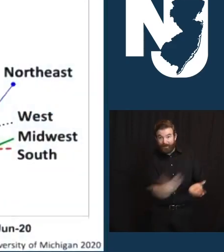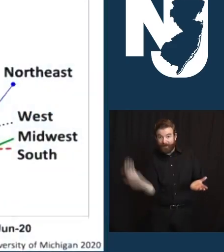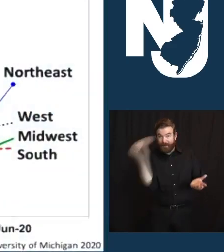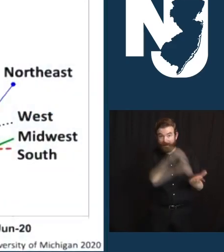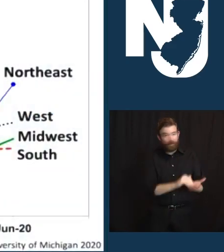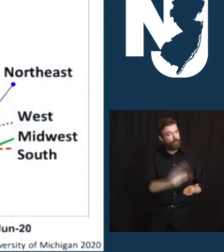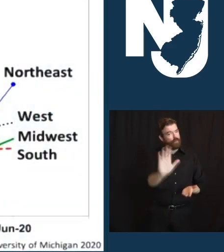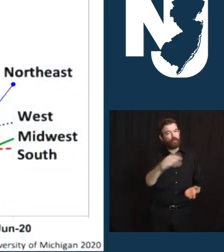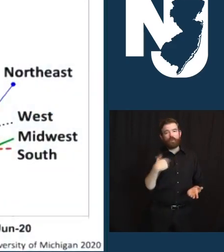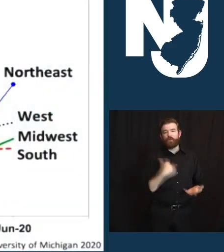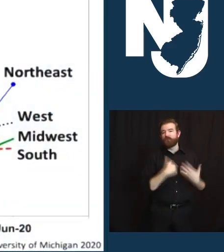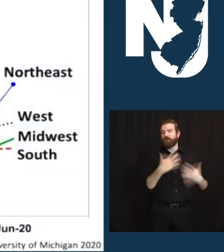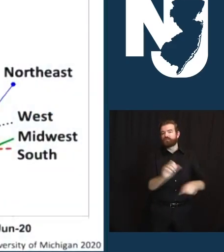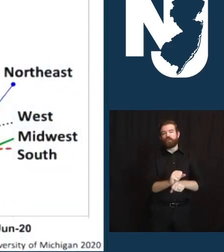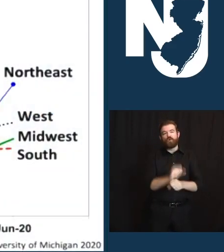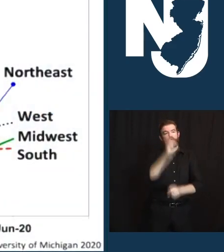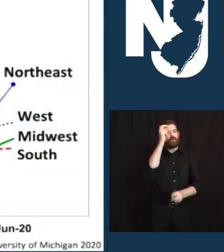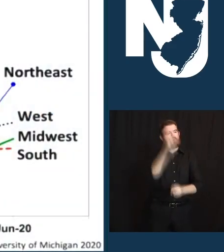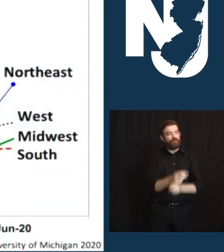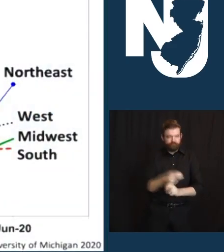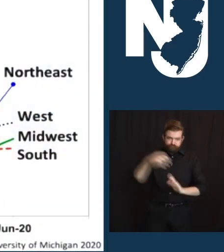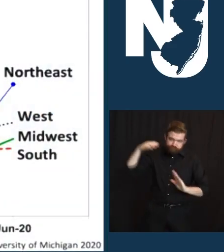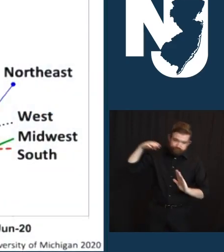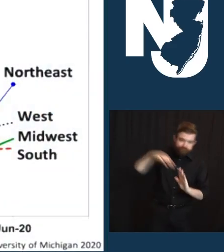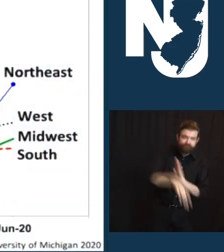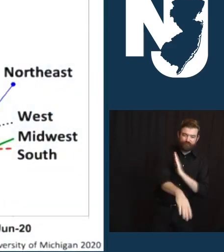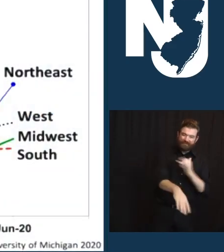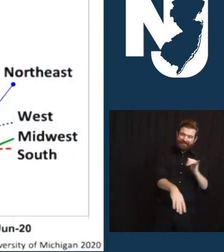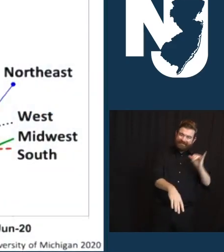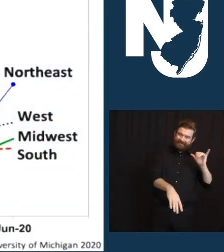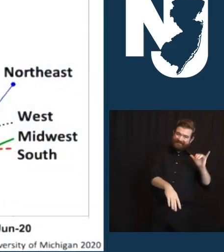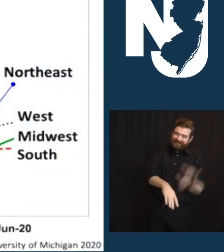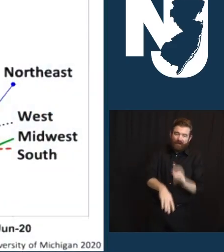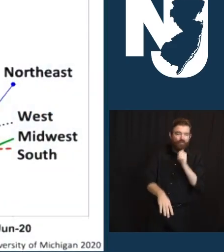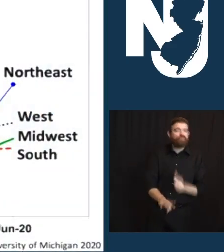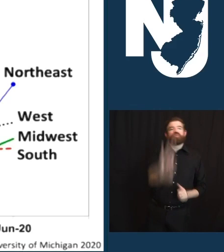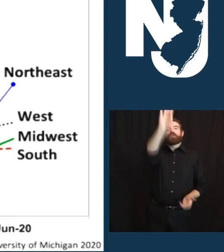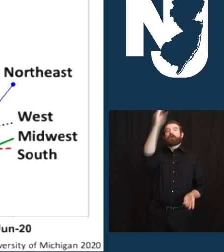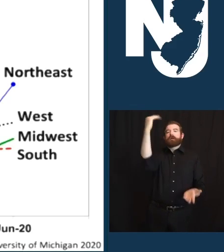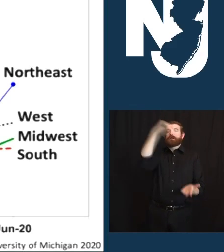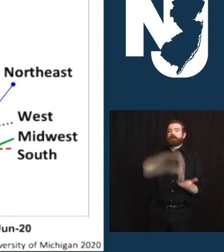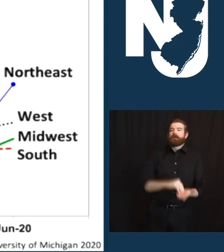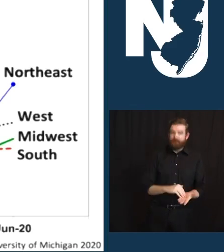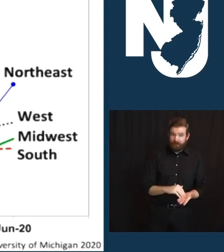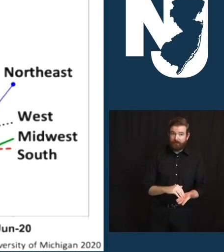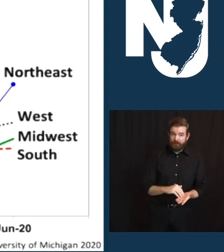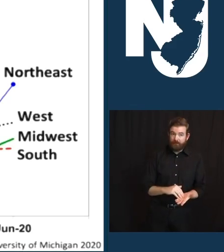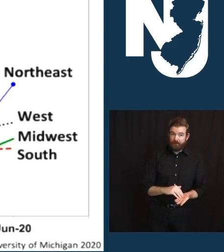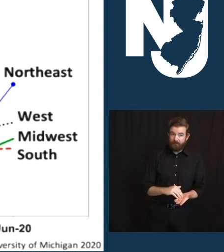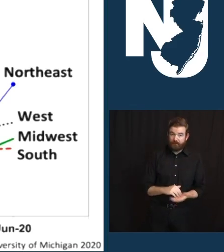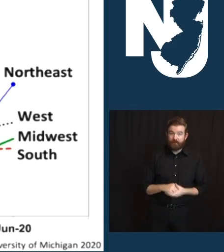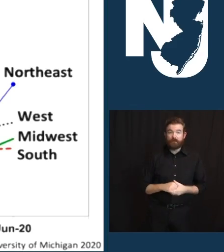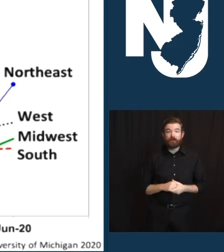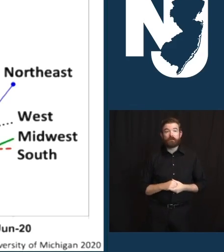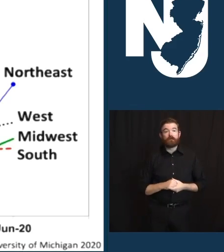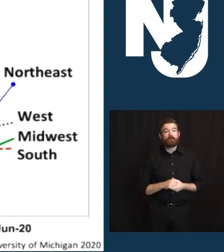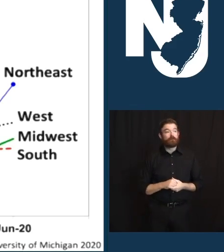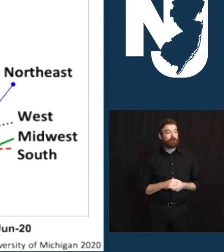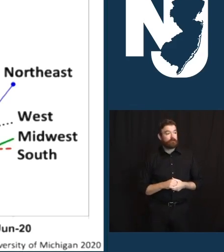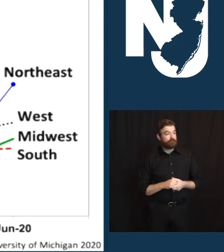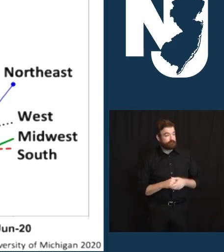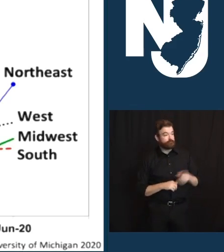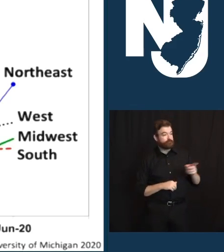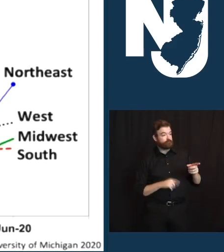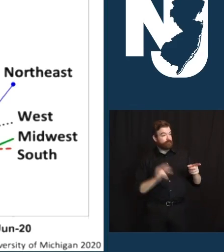our restart is higher across the Northeast than it is in any other part of the country. And that's, by the way,